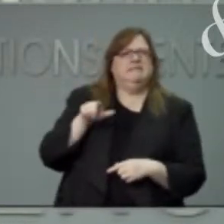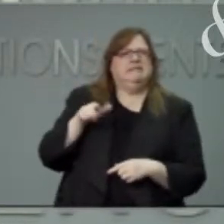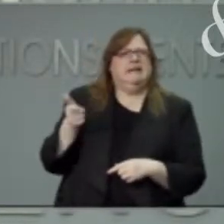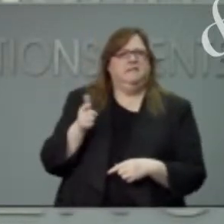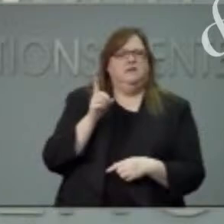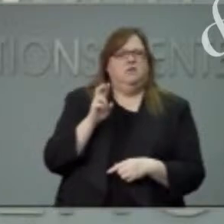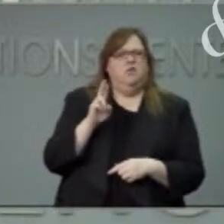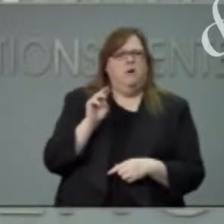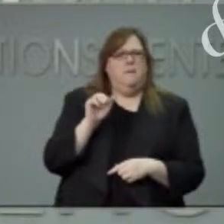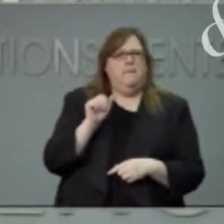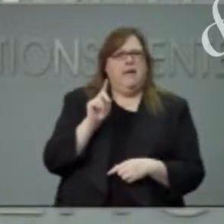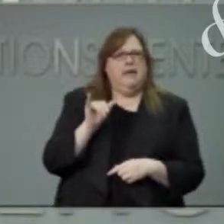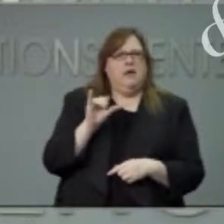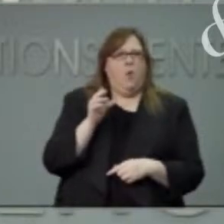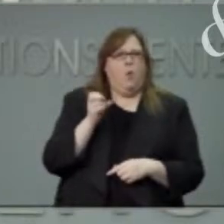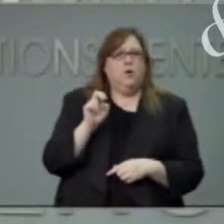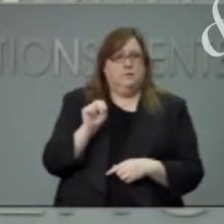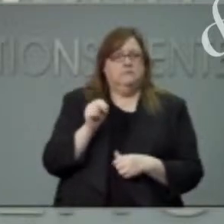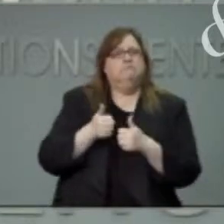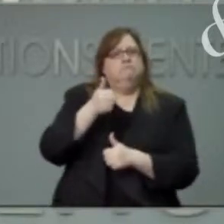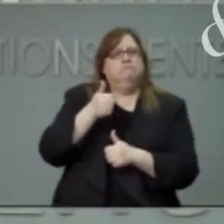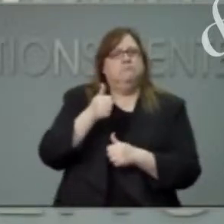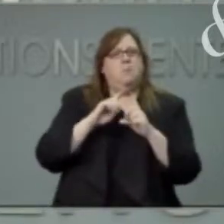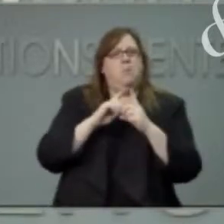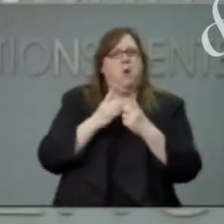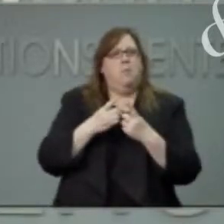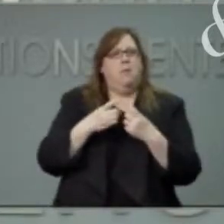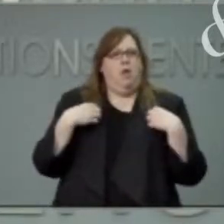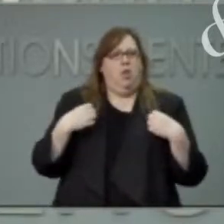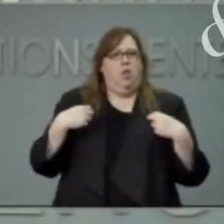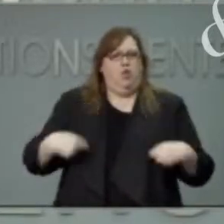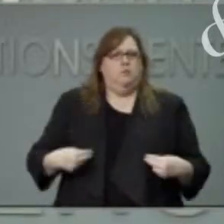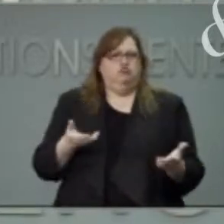Services, to give us an update. Dr. Cohen?